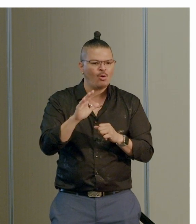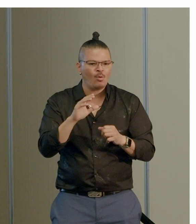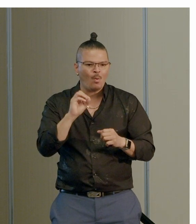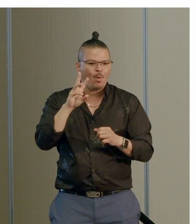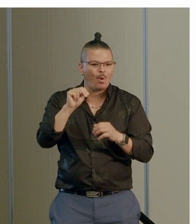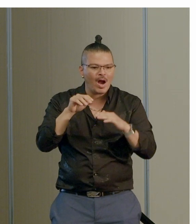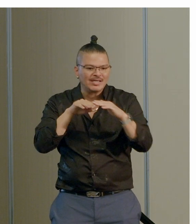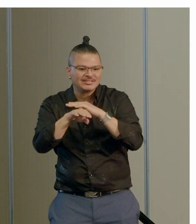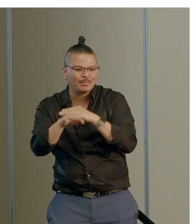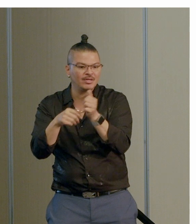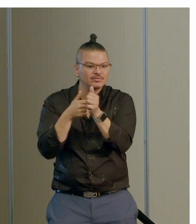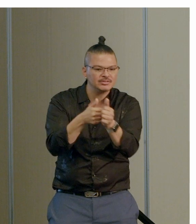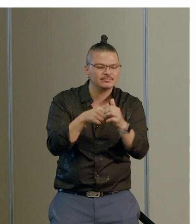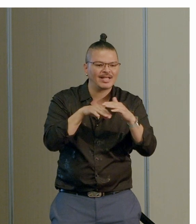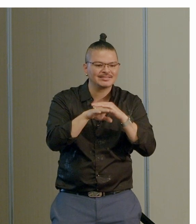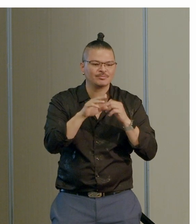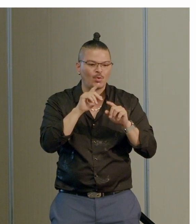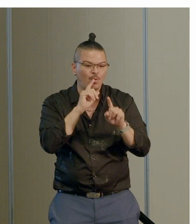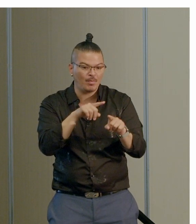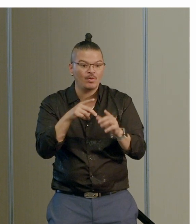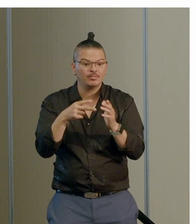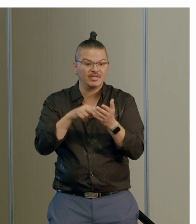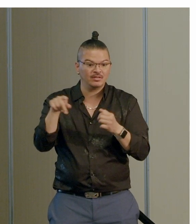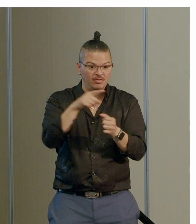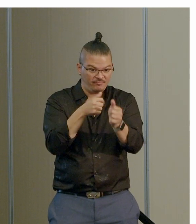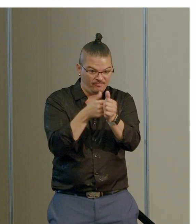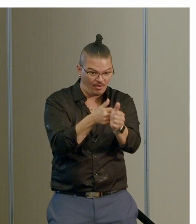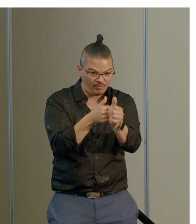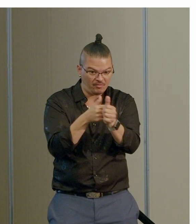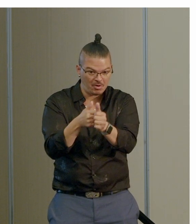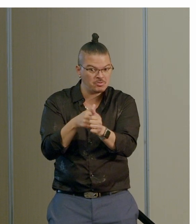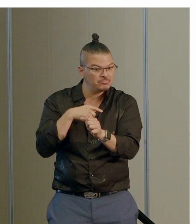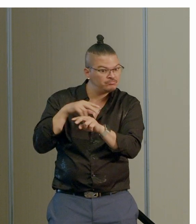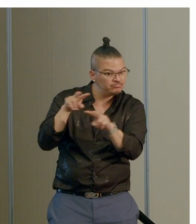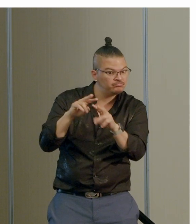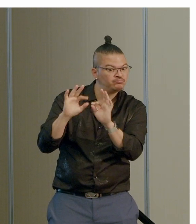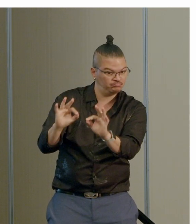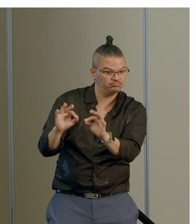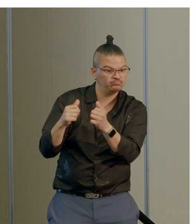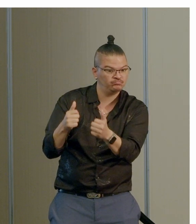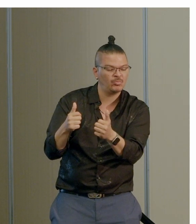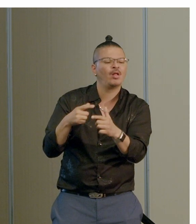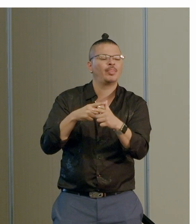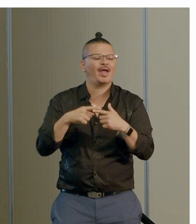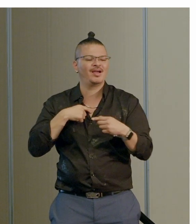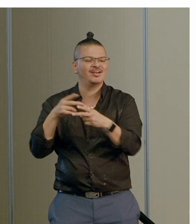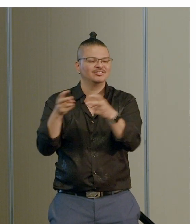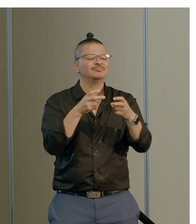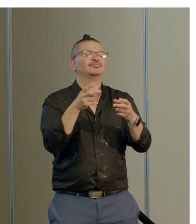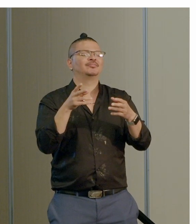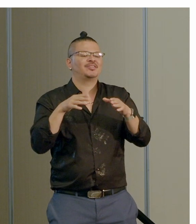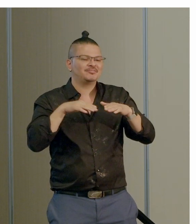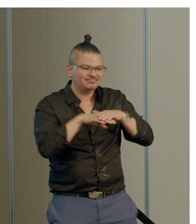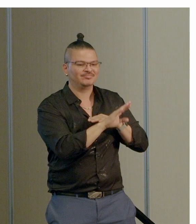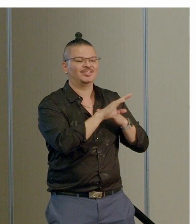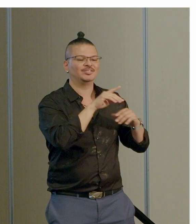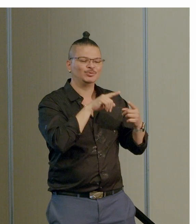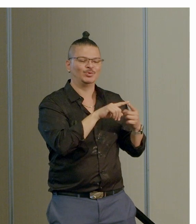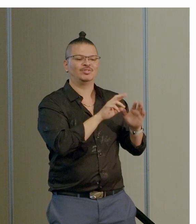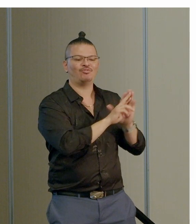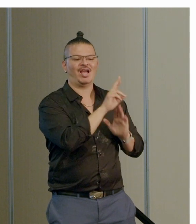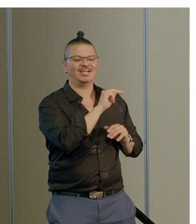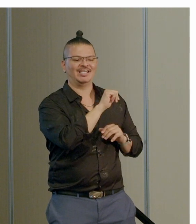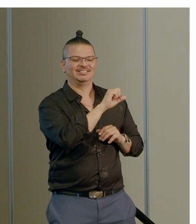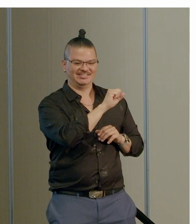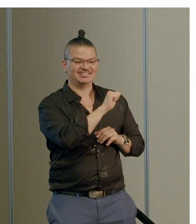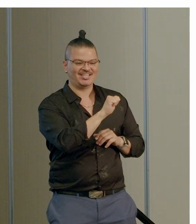this meet the standards before we implement it in NASA? And then if it's released to the public, we make sure they have that report. But that's just one example.